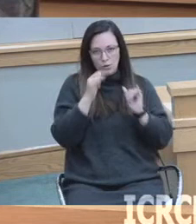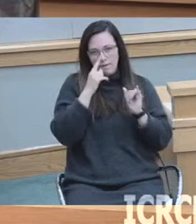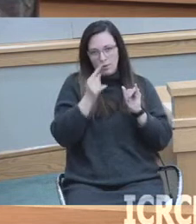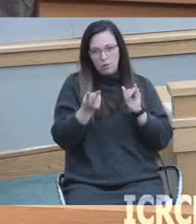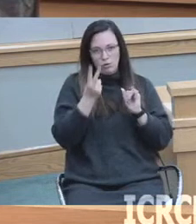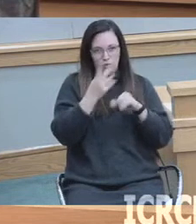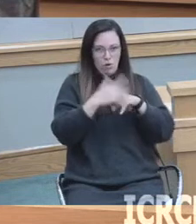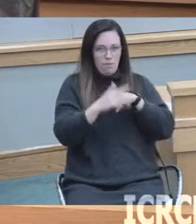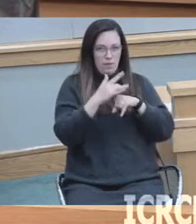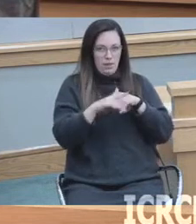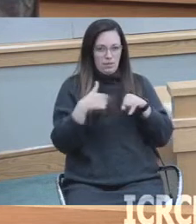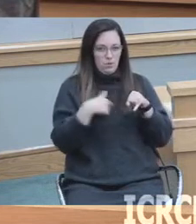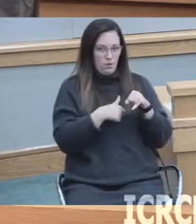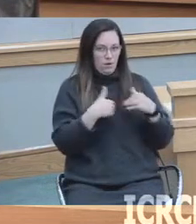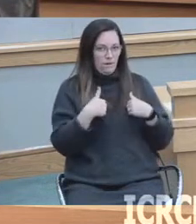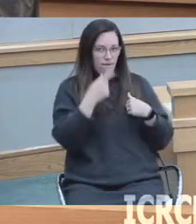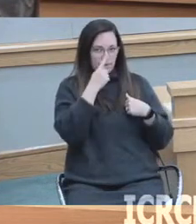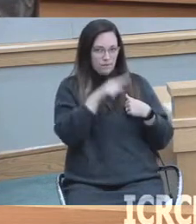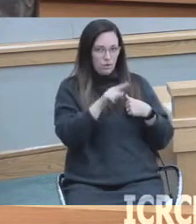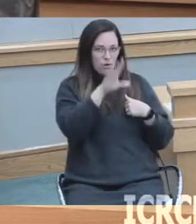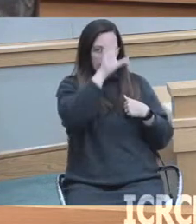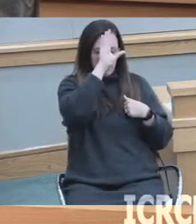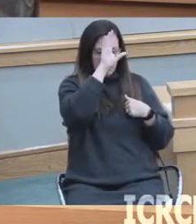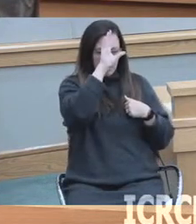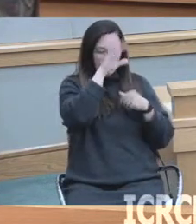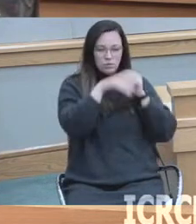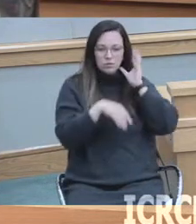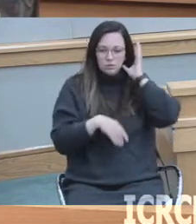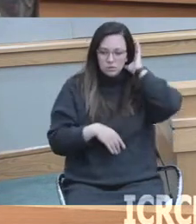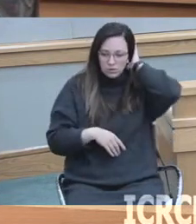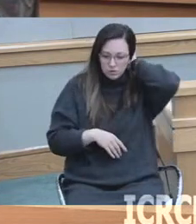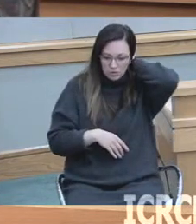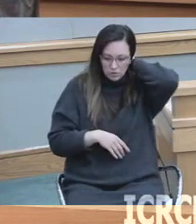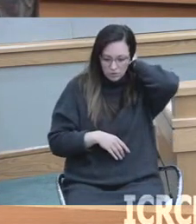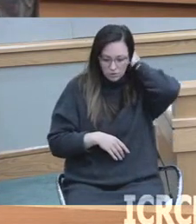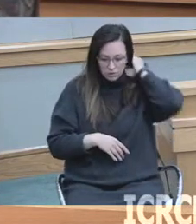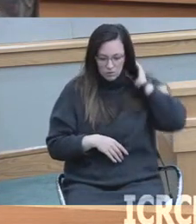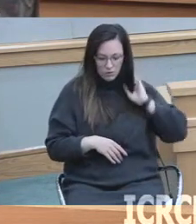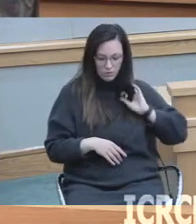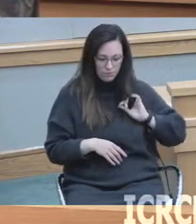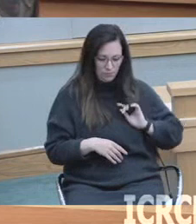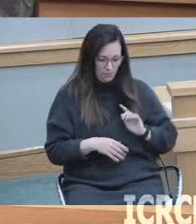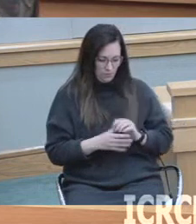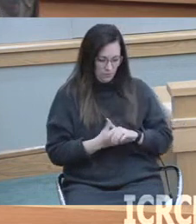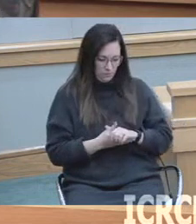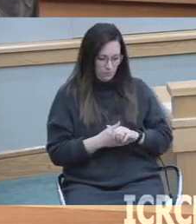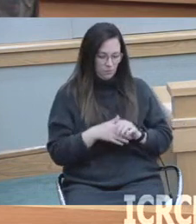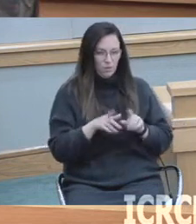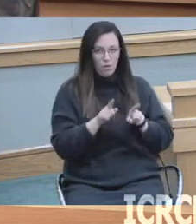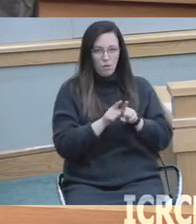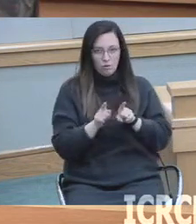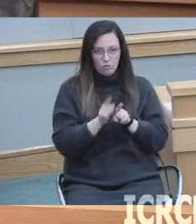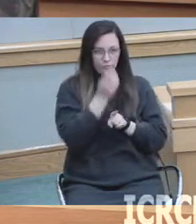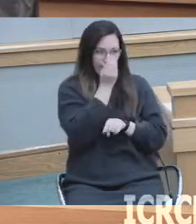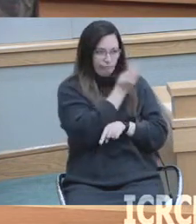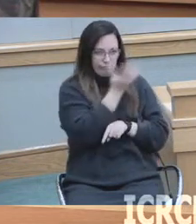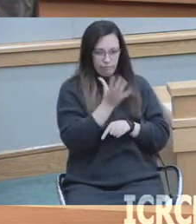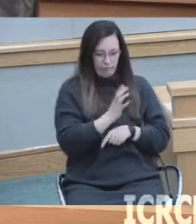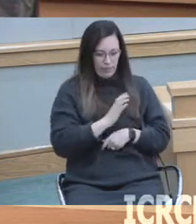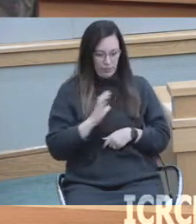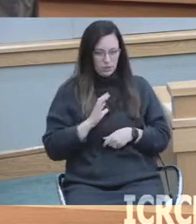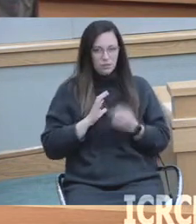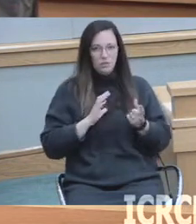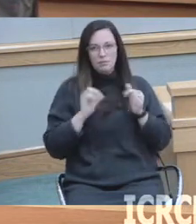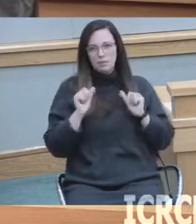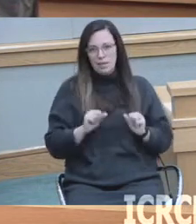have for firefighters. Also would like to let council know that there are potentially